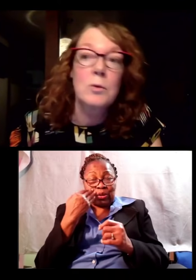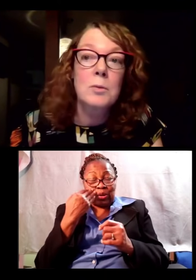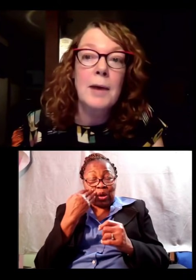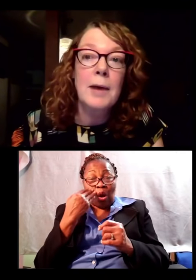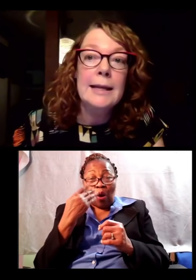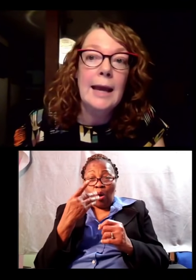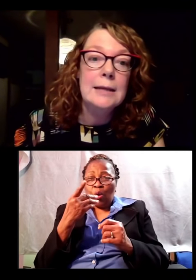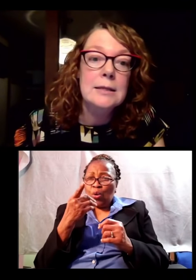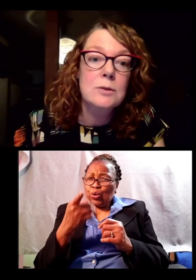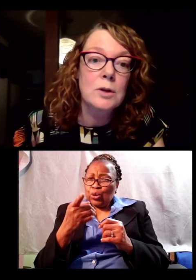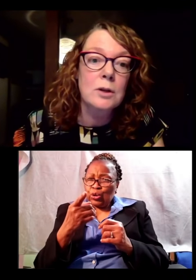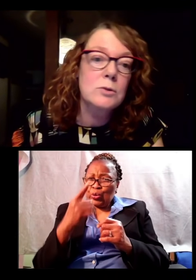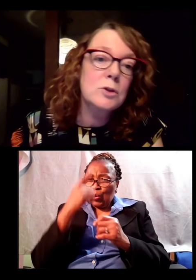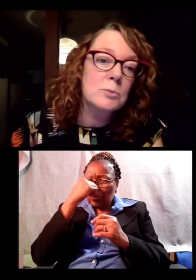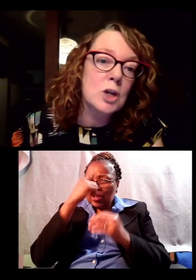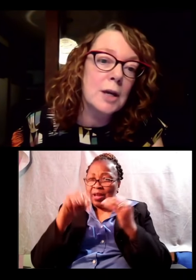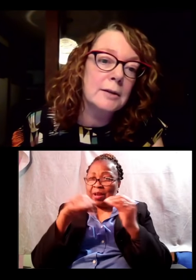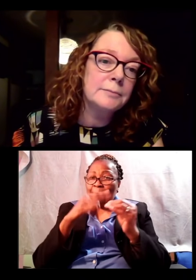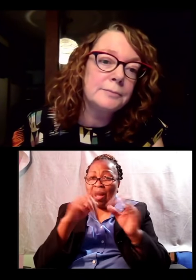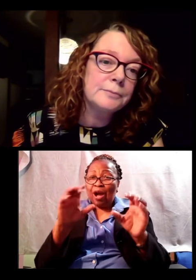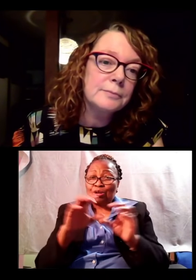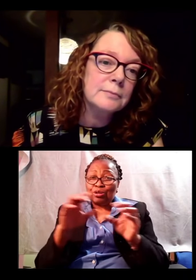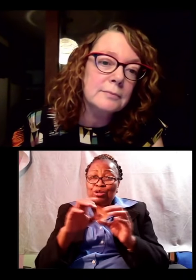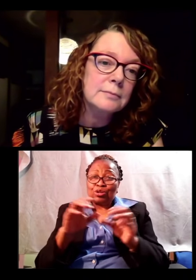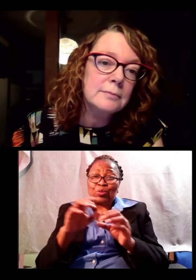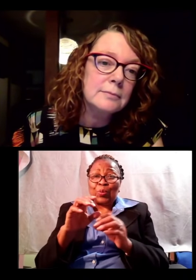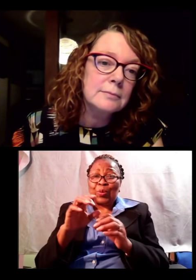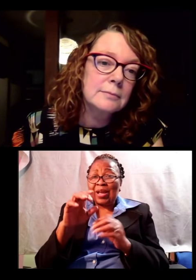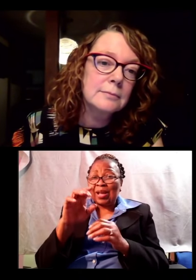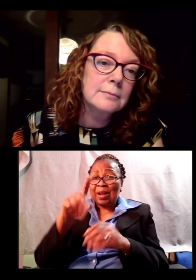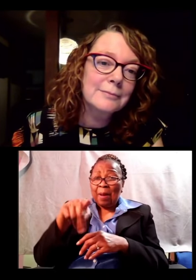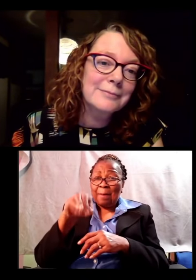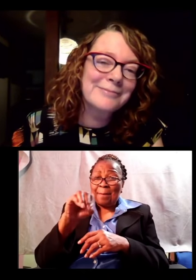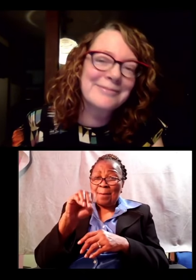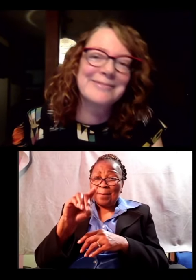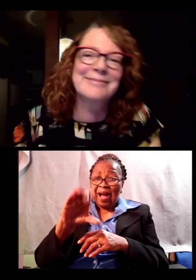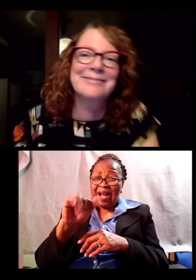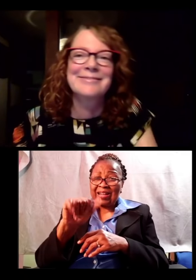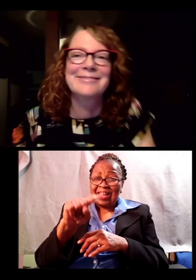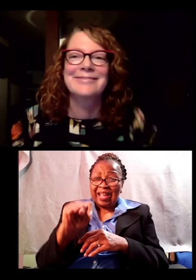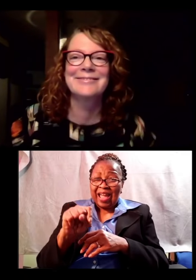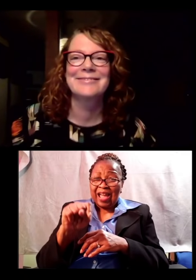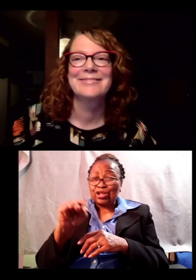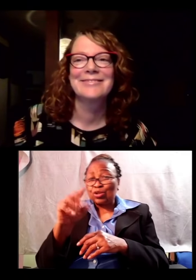producing your own podcast or YouTube channel? I'm too lazy.